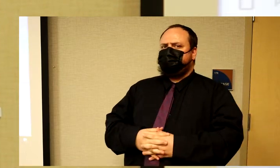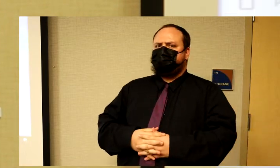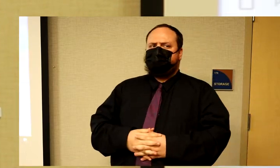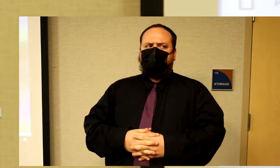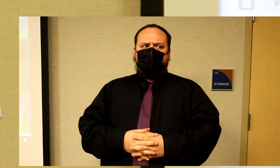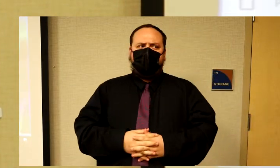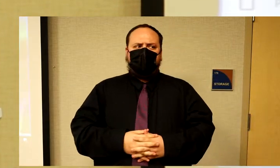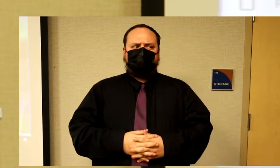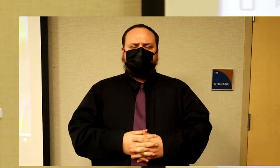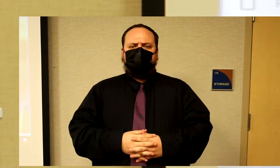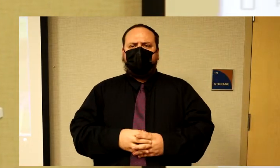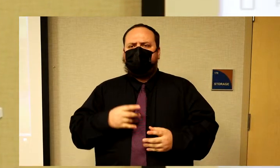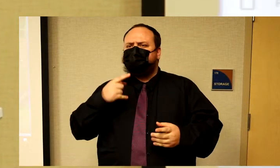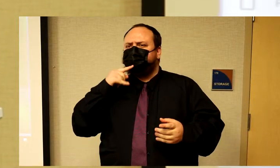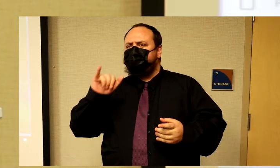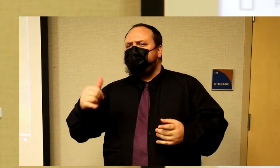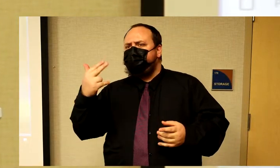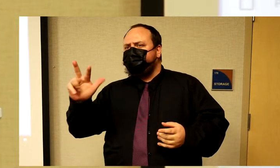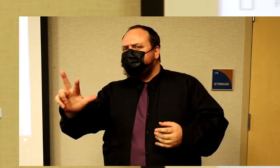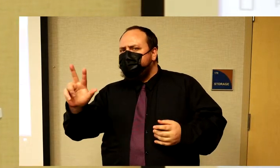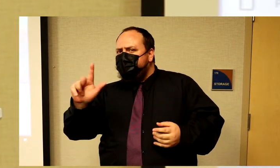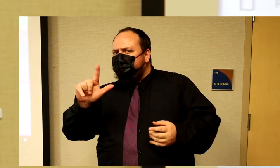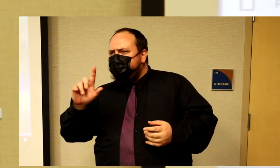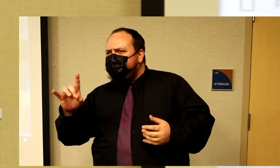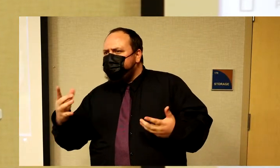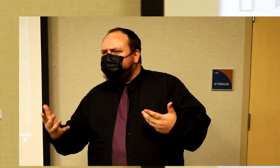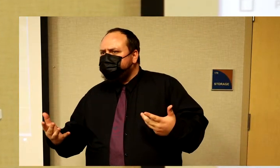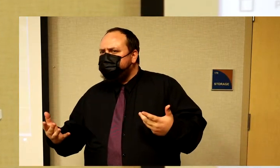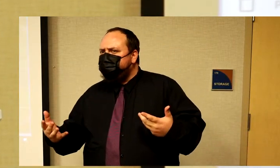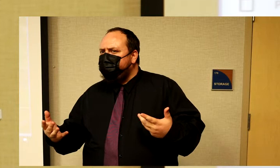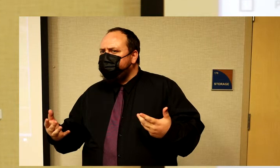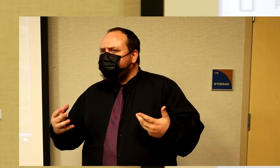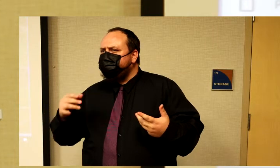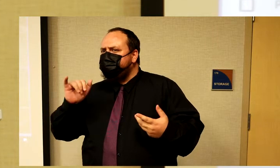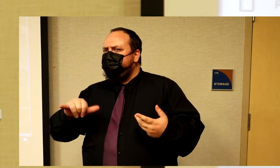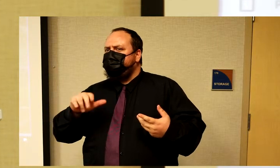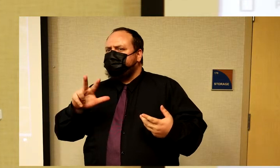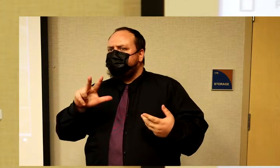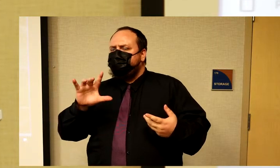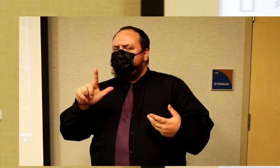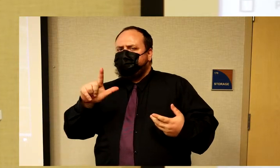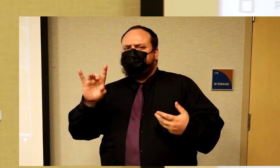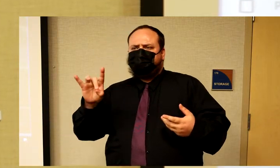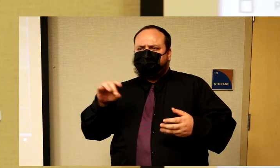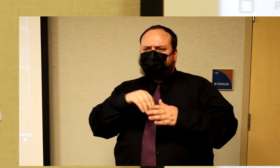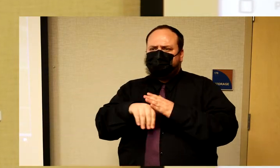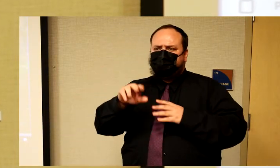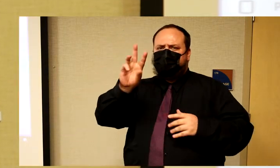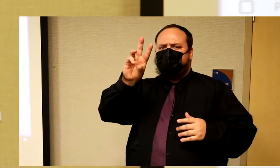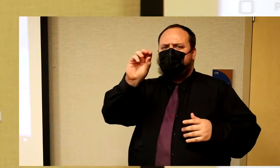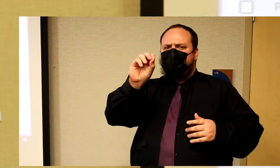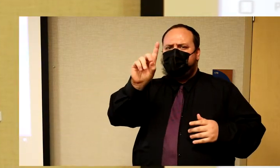Is that 328 heading That's to, not number 6. yeah, that's 328 heading to Woodley. Yeah.